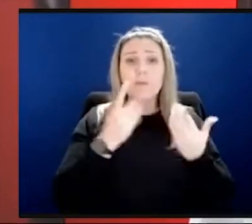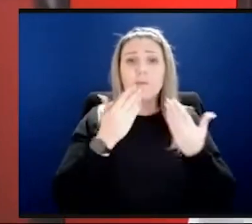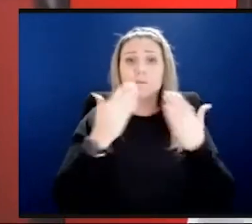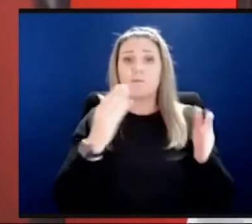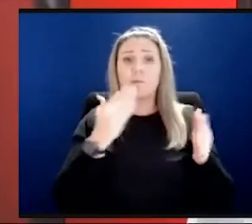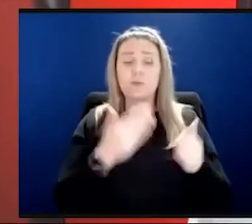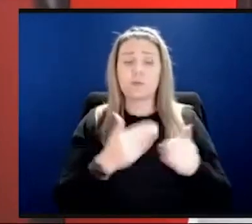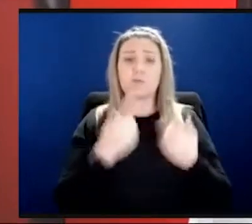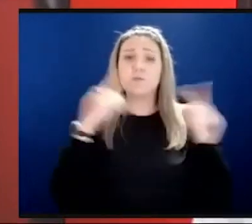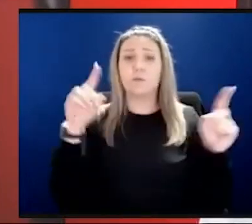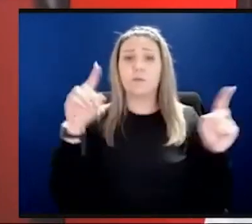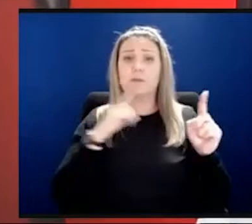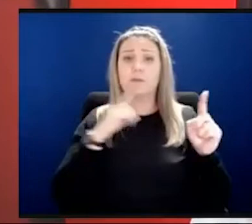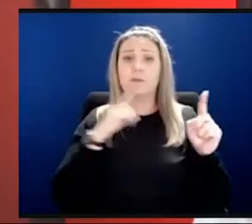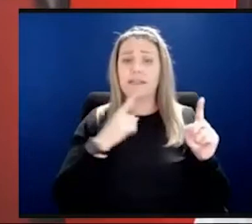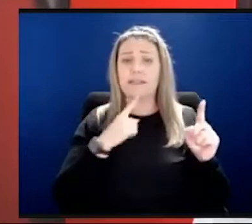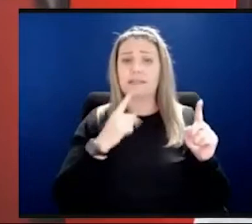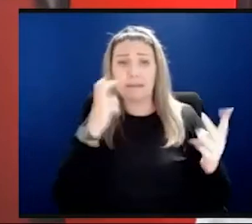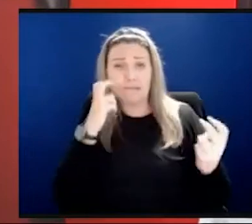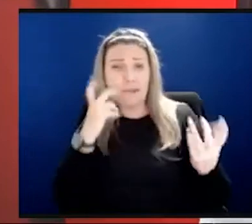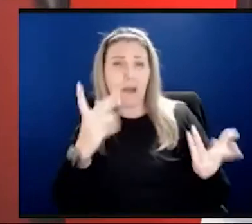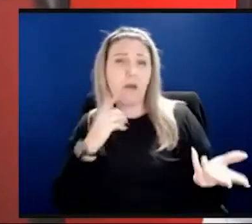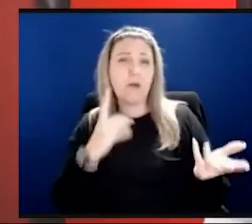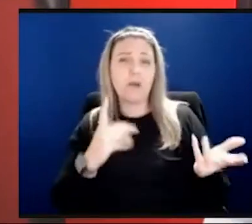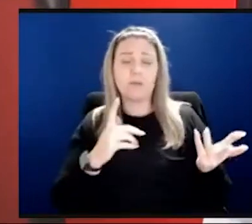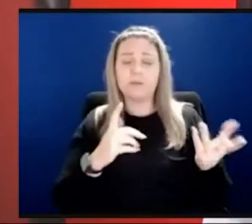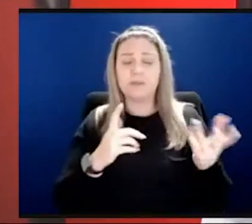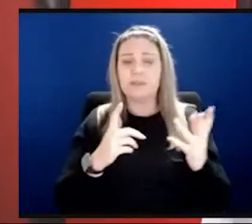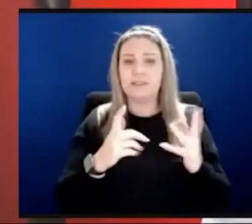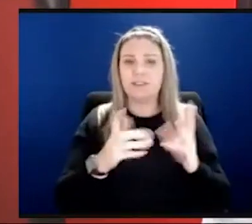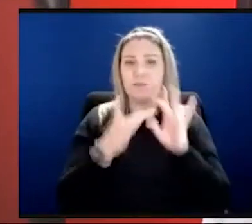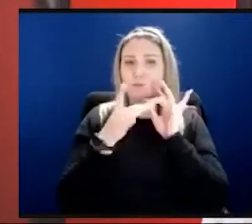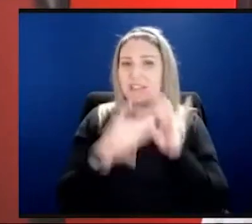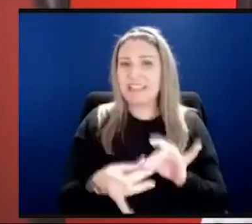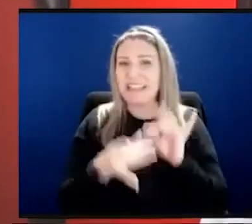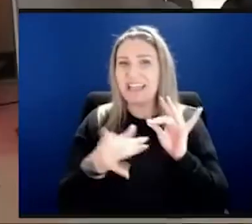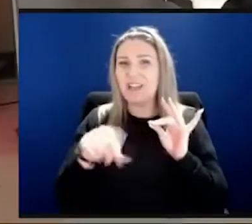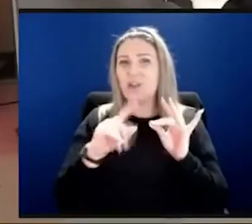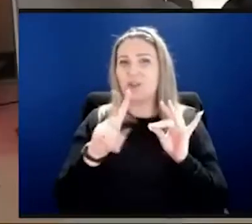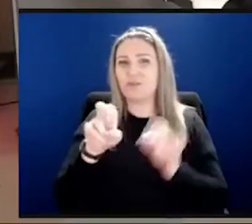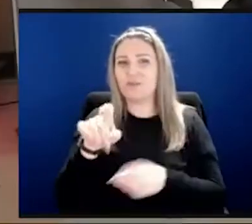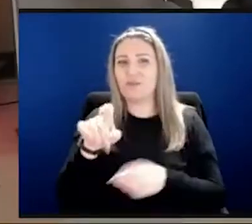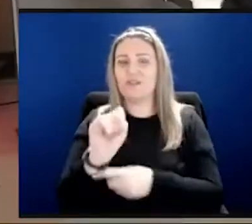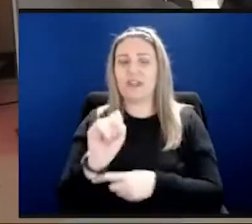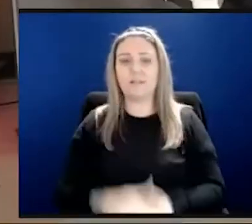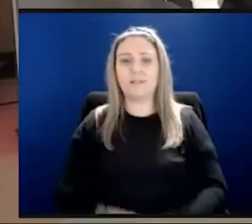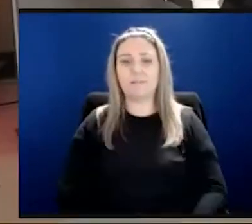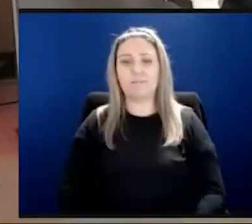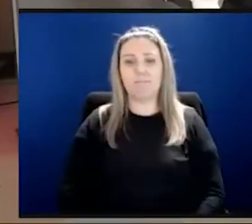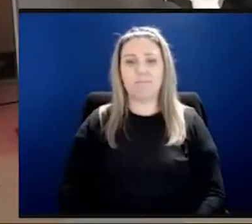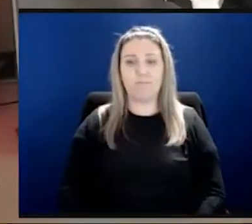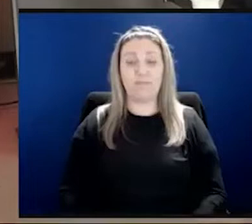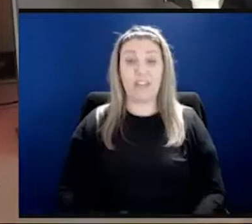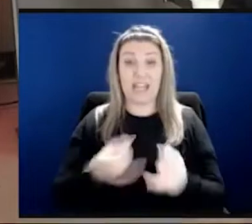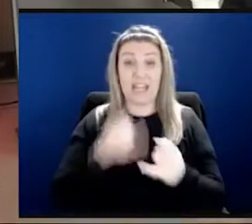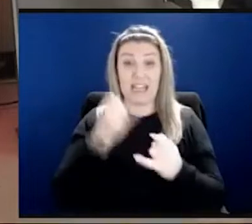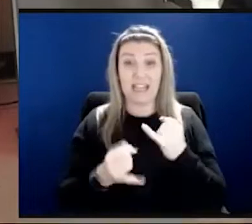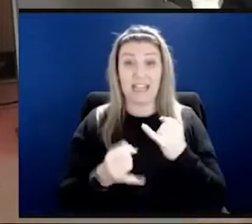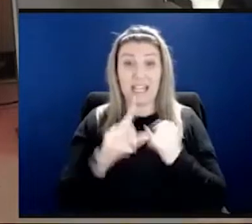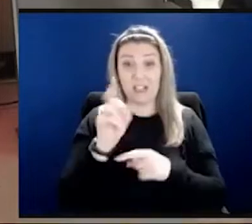it's probably related necessarily to the veins that were used at the time of our operation. Right. And then one last question. This is